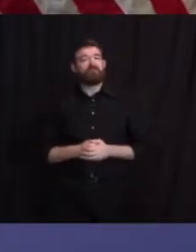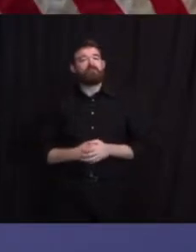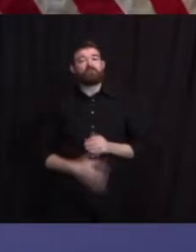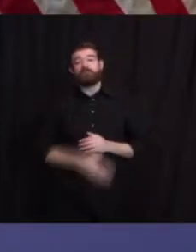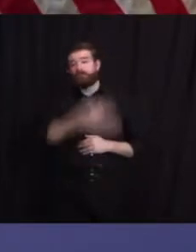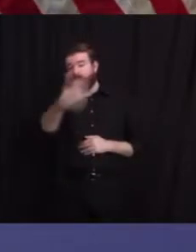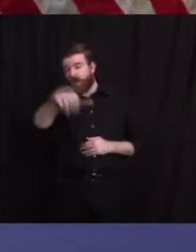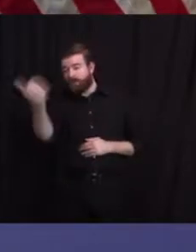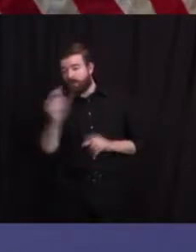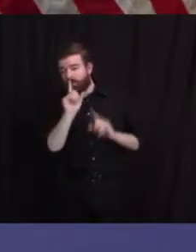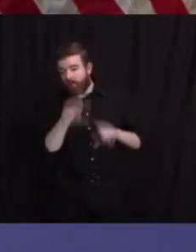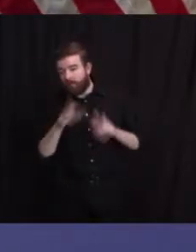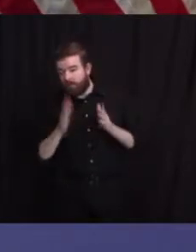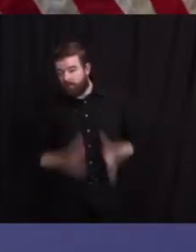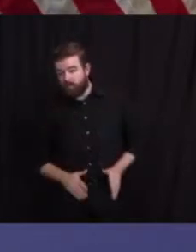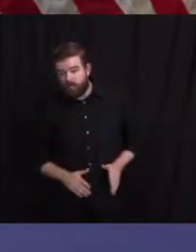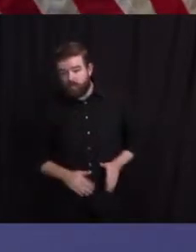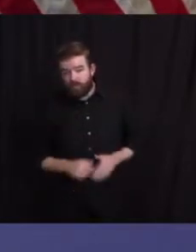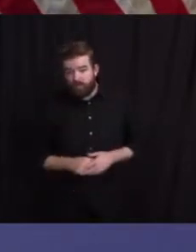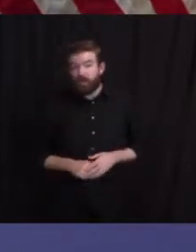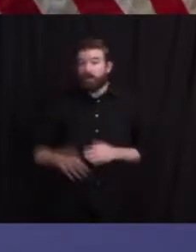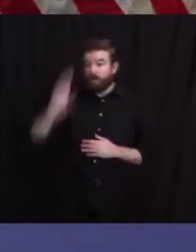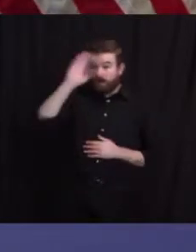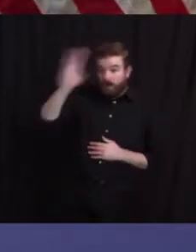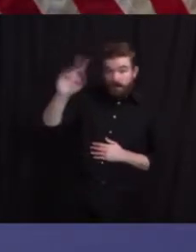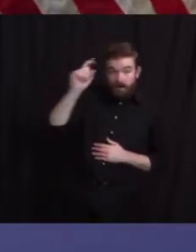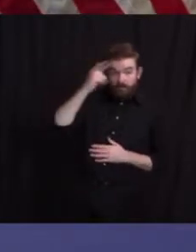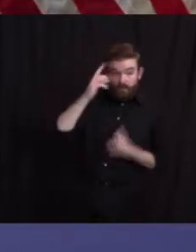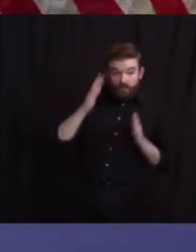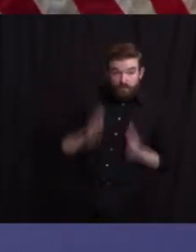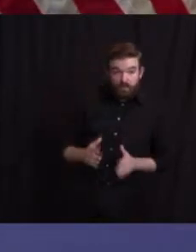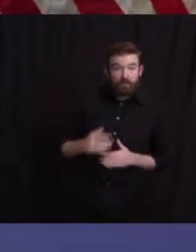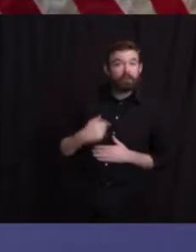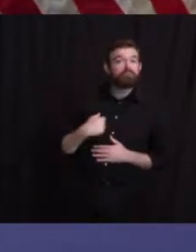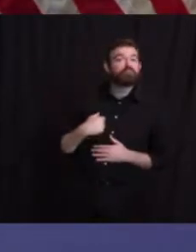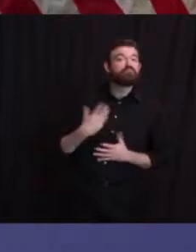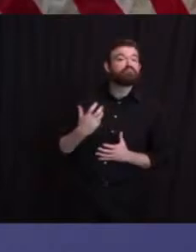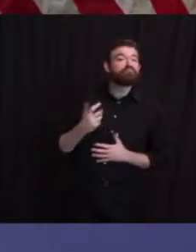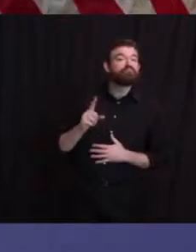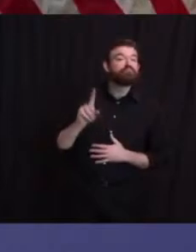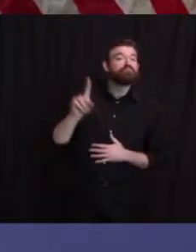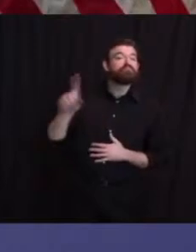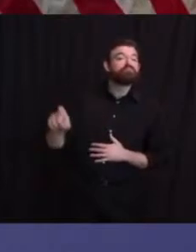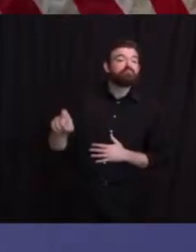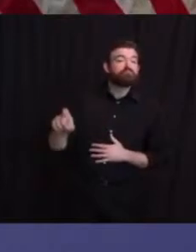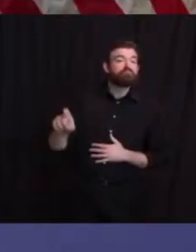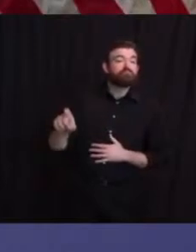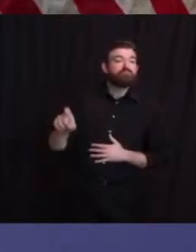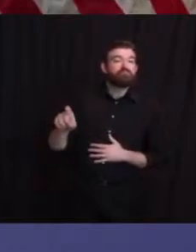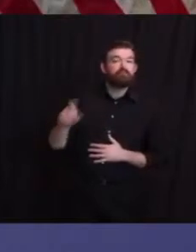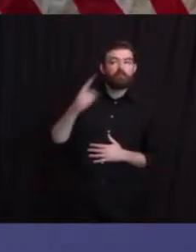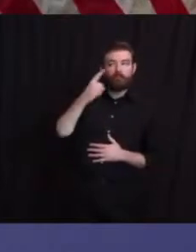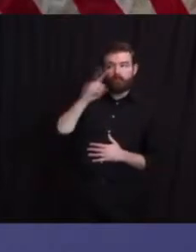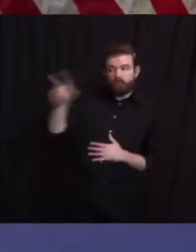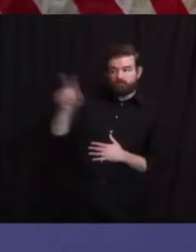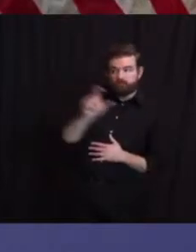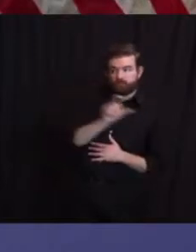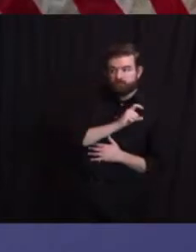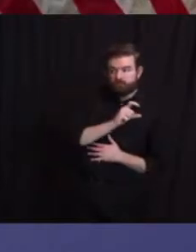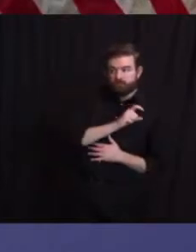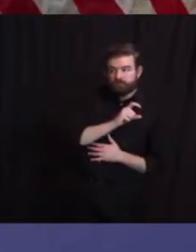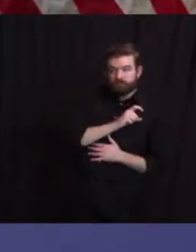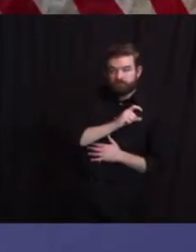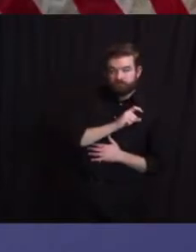Hi, Governor. I'll actually surprise you today by asking a question first of the Colonel. So on the early morning of